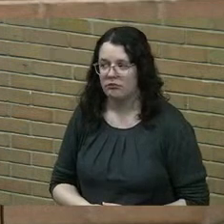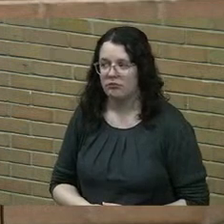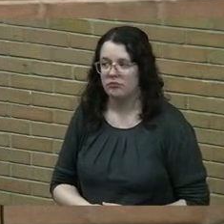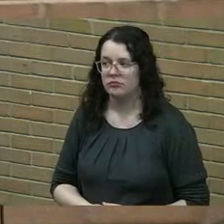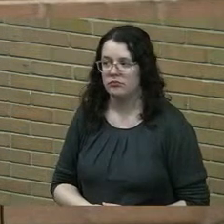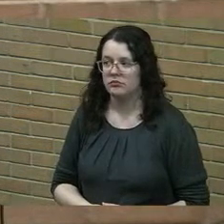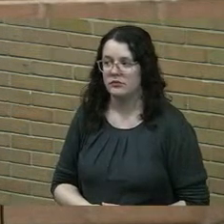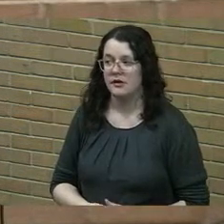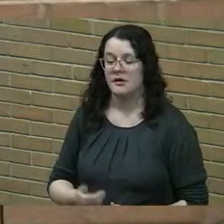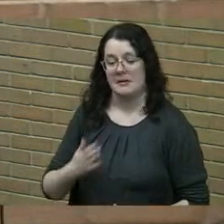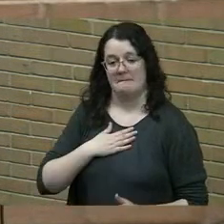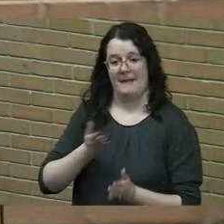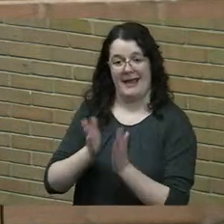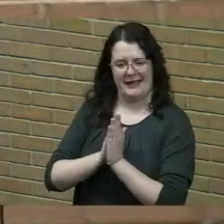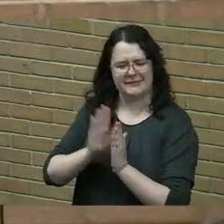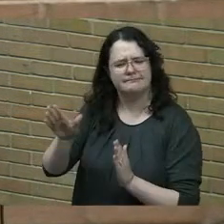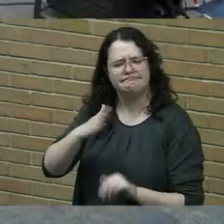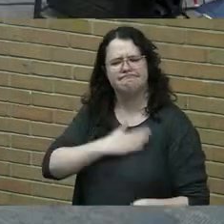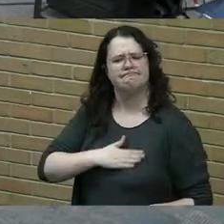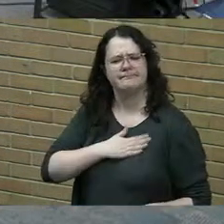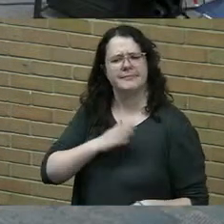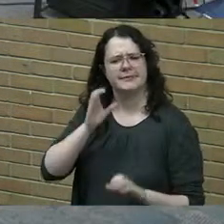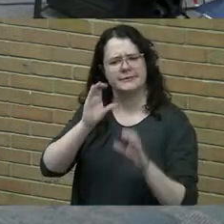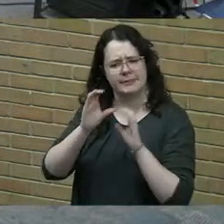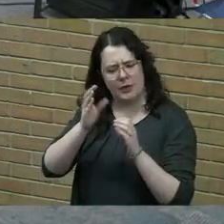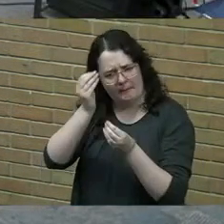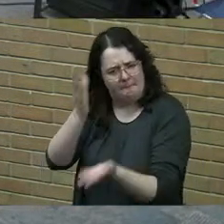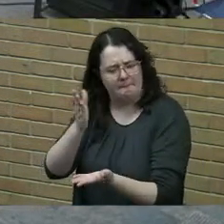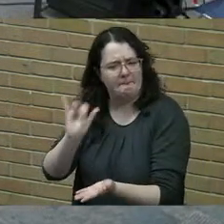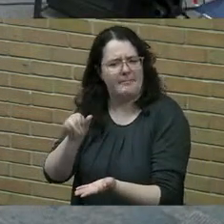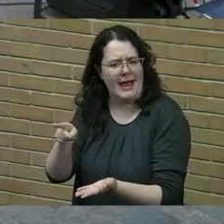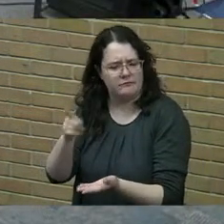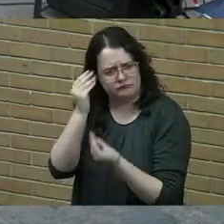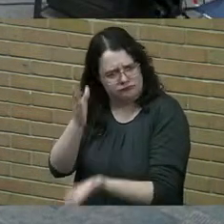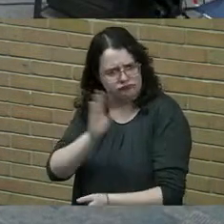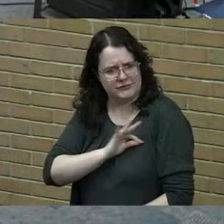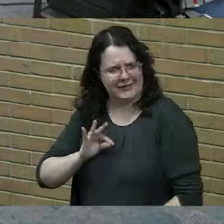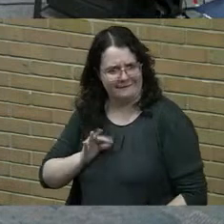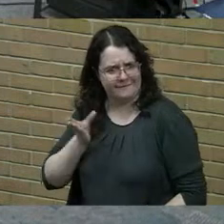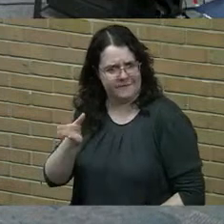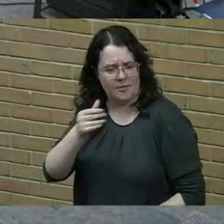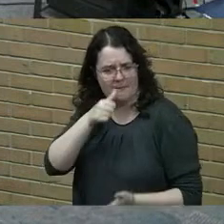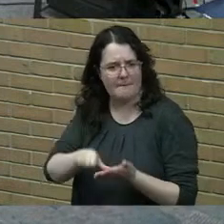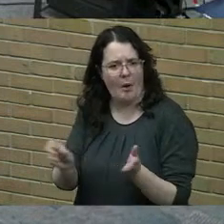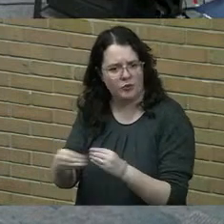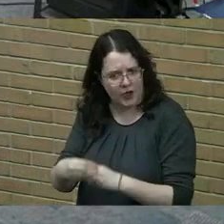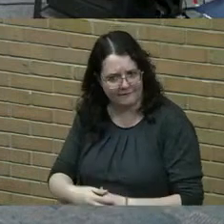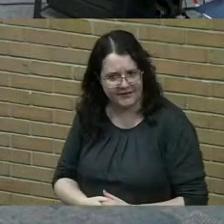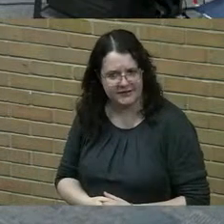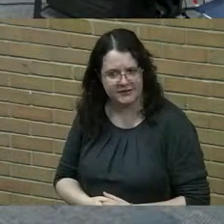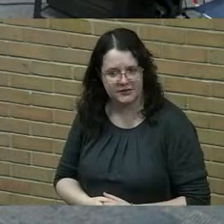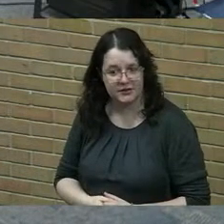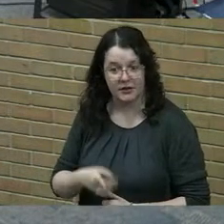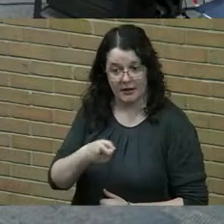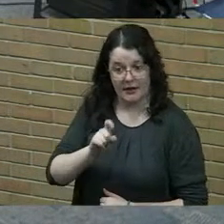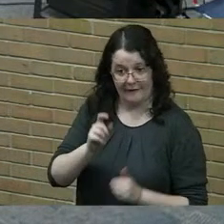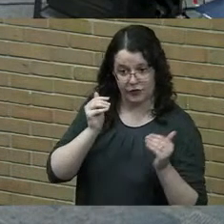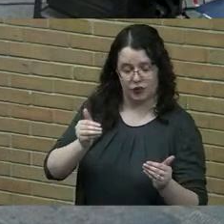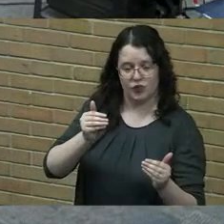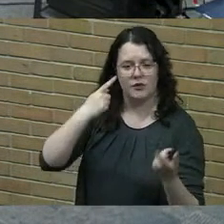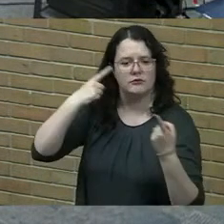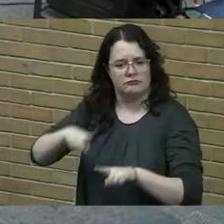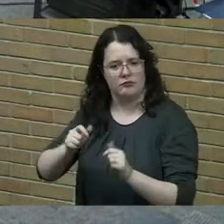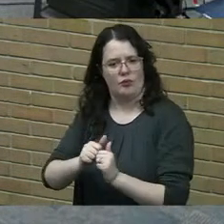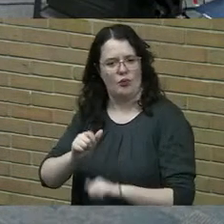my plea would be either communicate that to the staff at the post office that need to enter an agreement with the Brighton